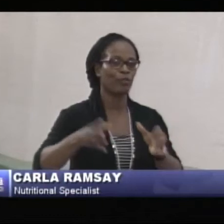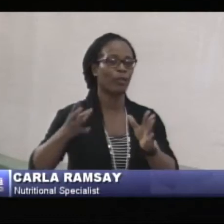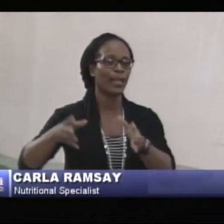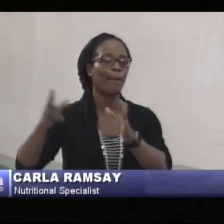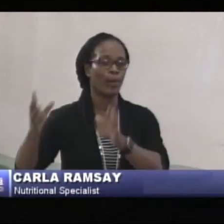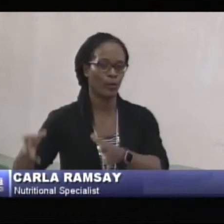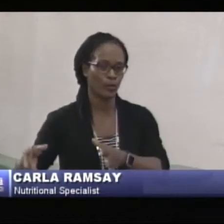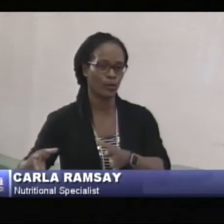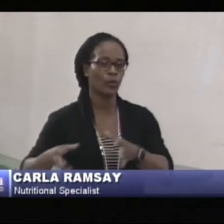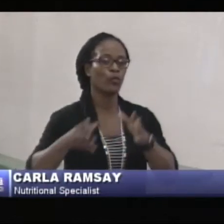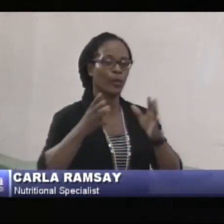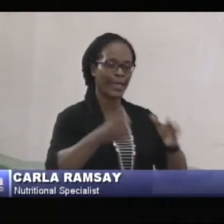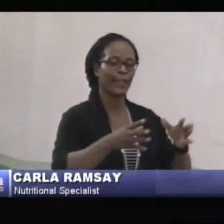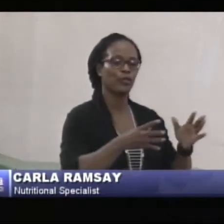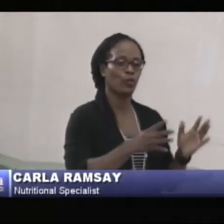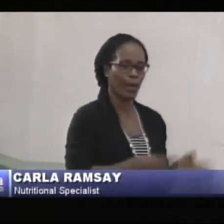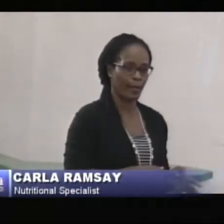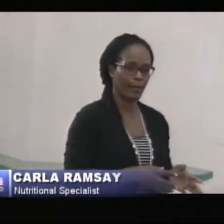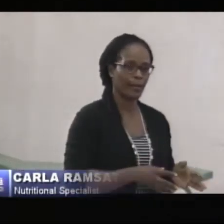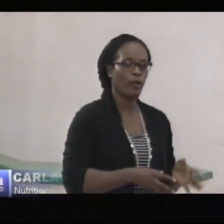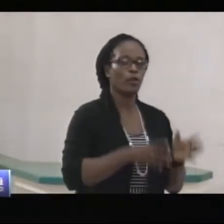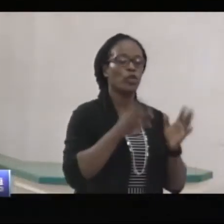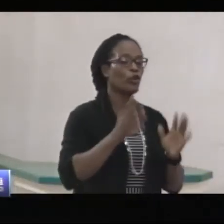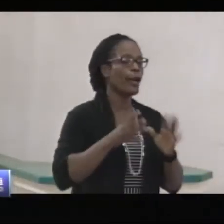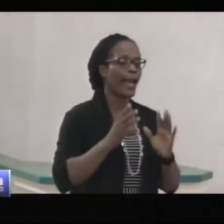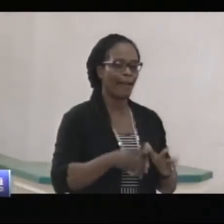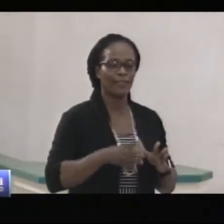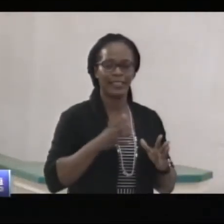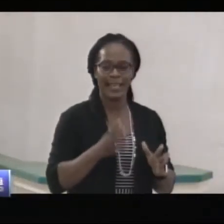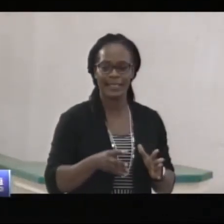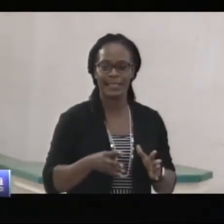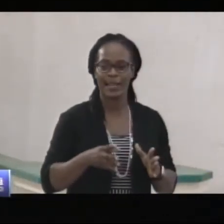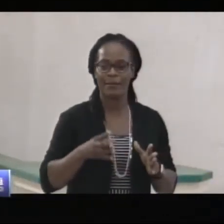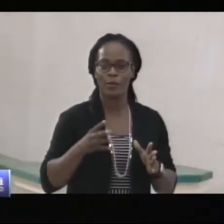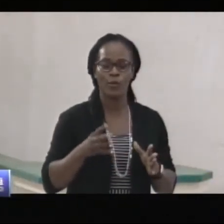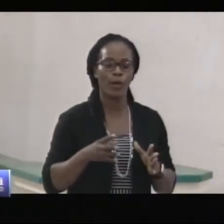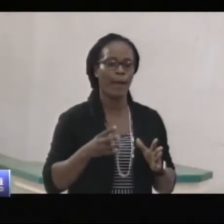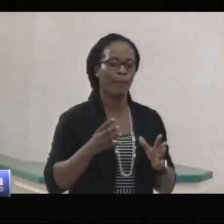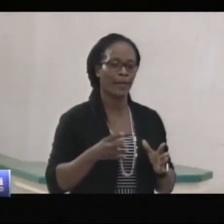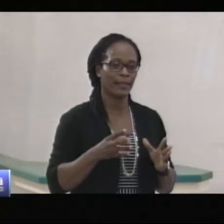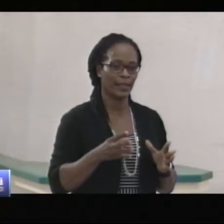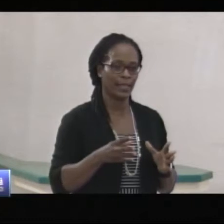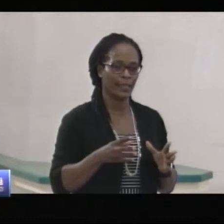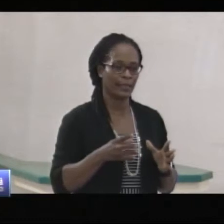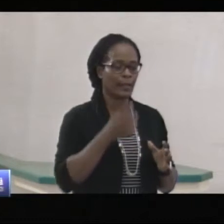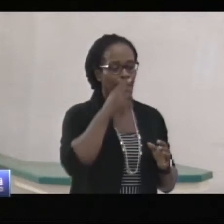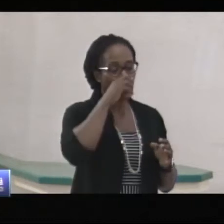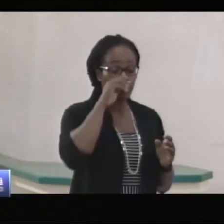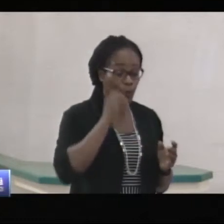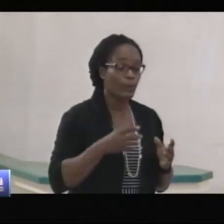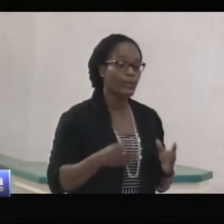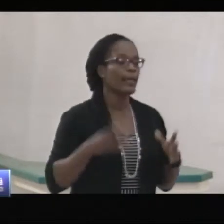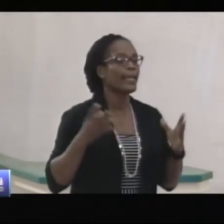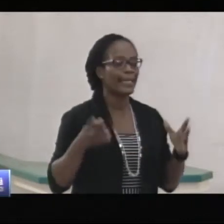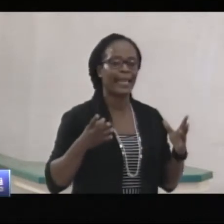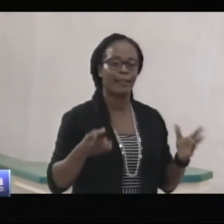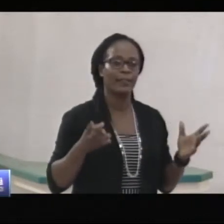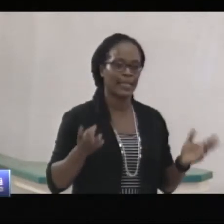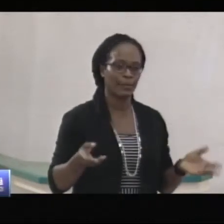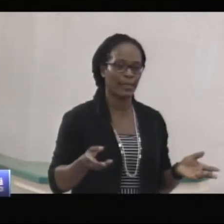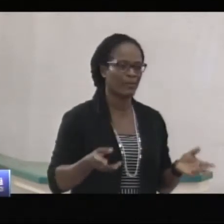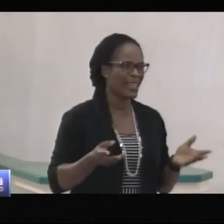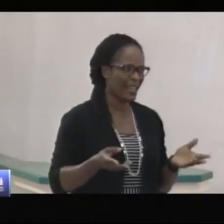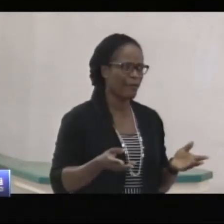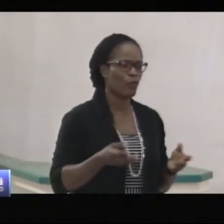in the right amounts, we can do well. You don't have to necessarily go and buy things, because most people say eating healthy